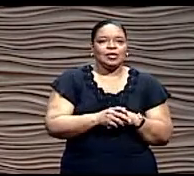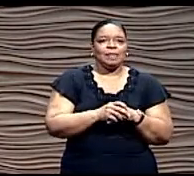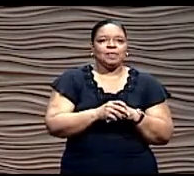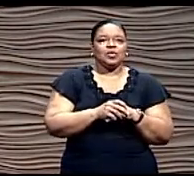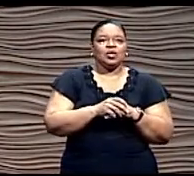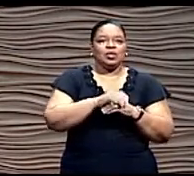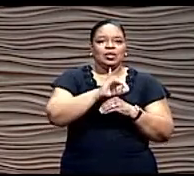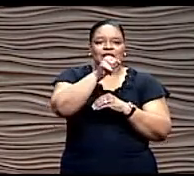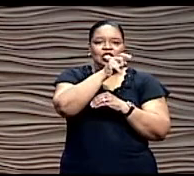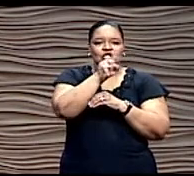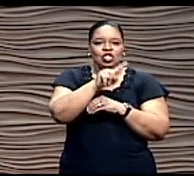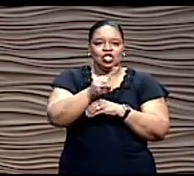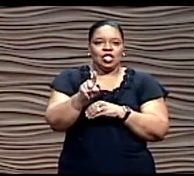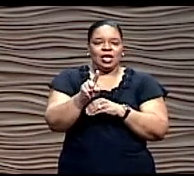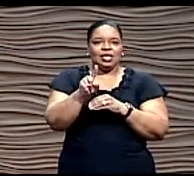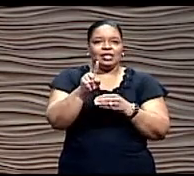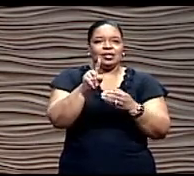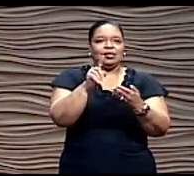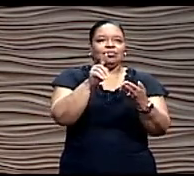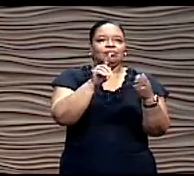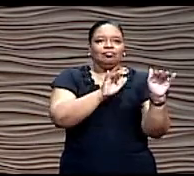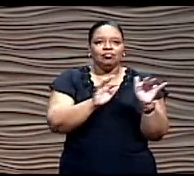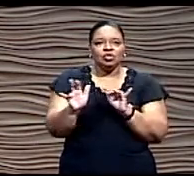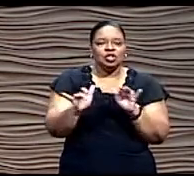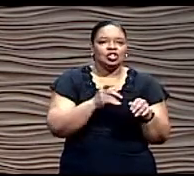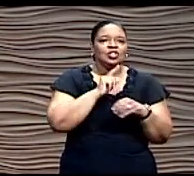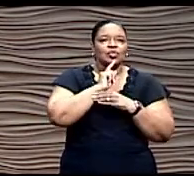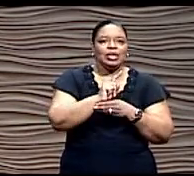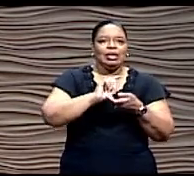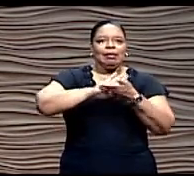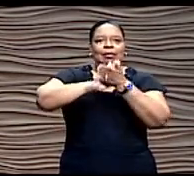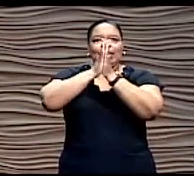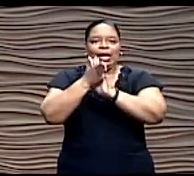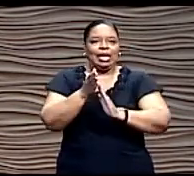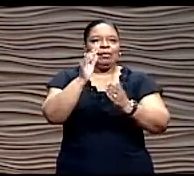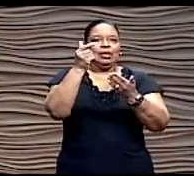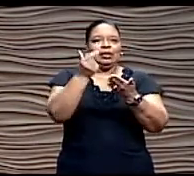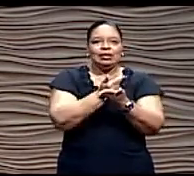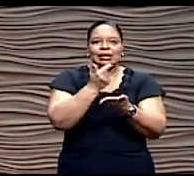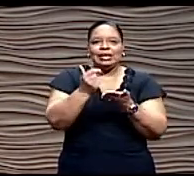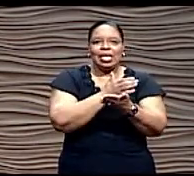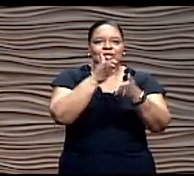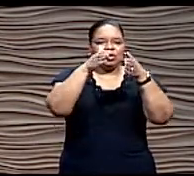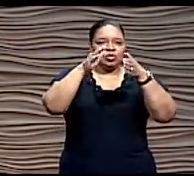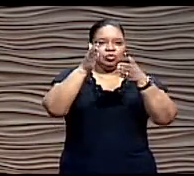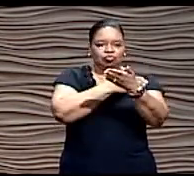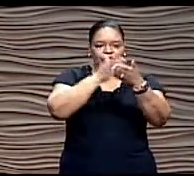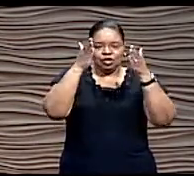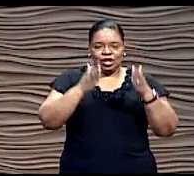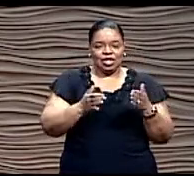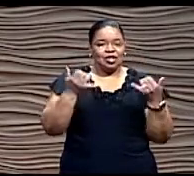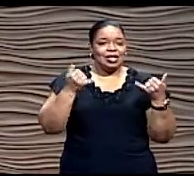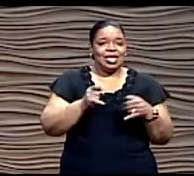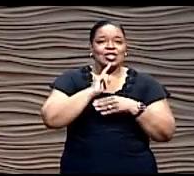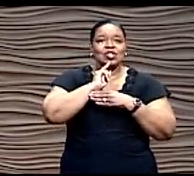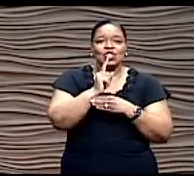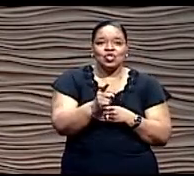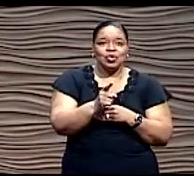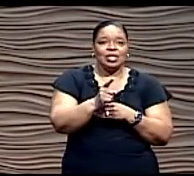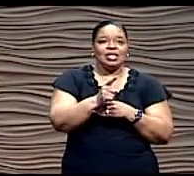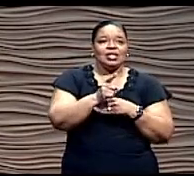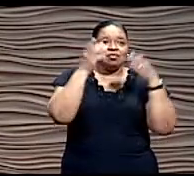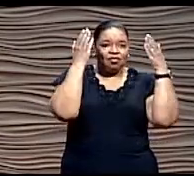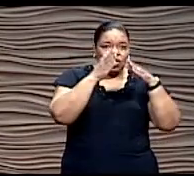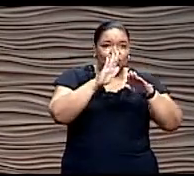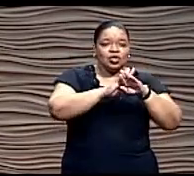had turned gospel singer. He had always had relationship with the church, but now he has come full-throated, committed